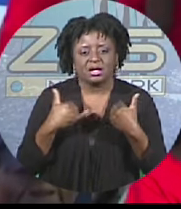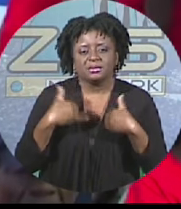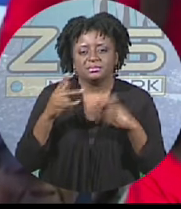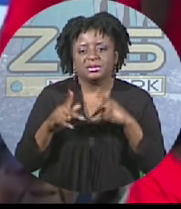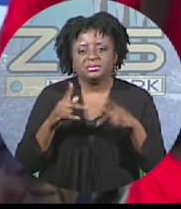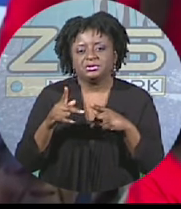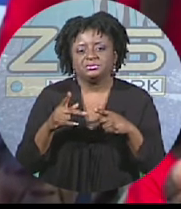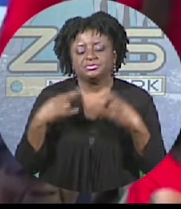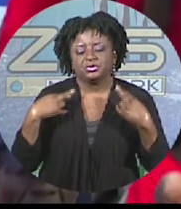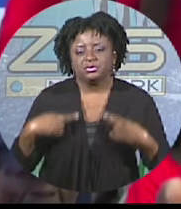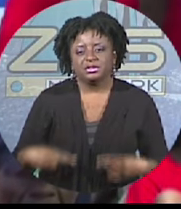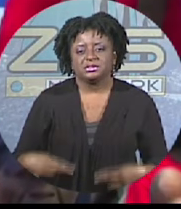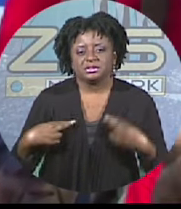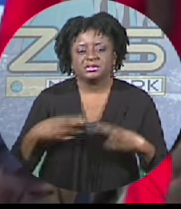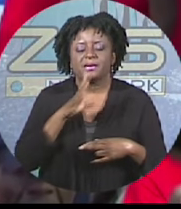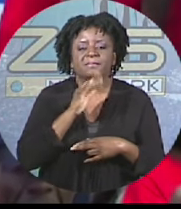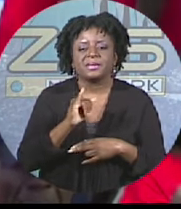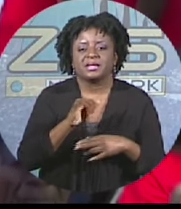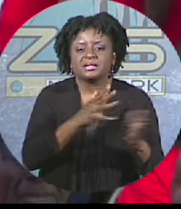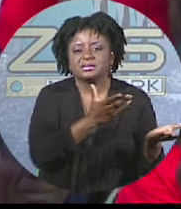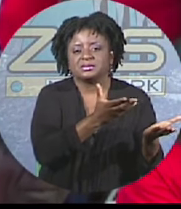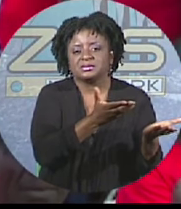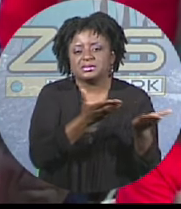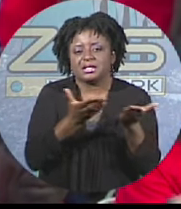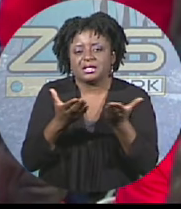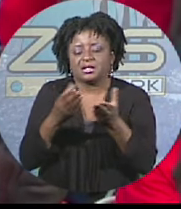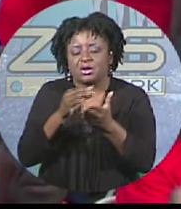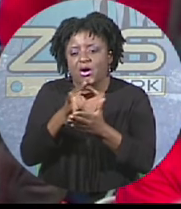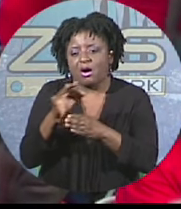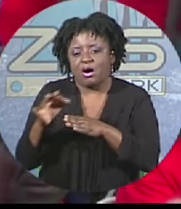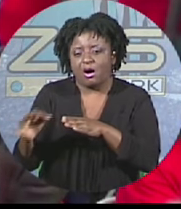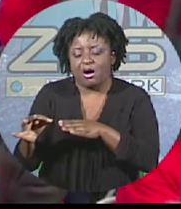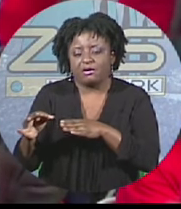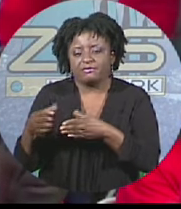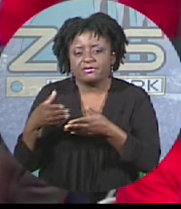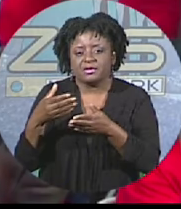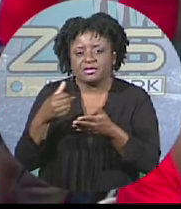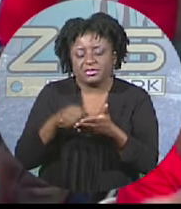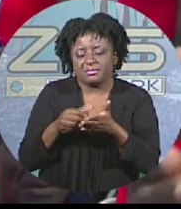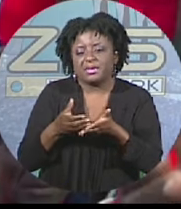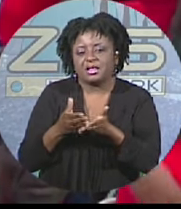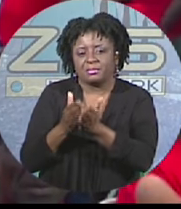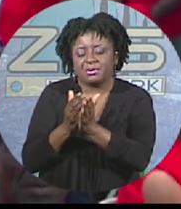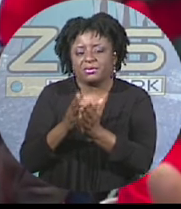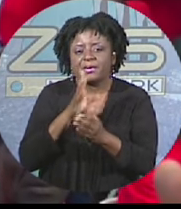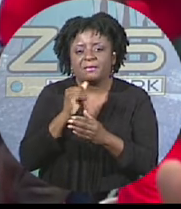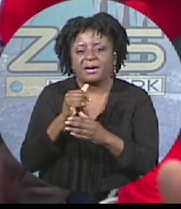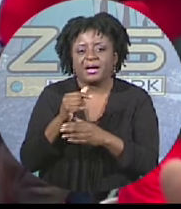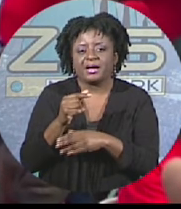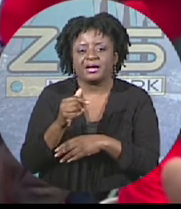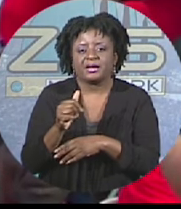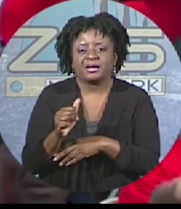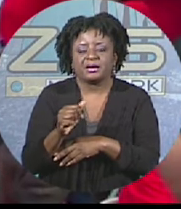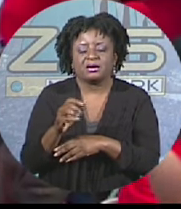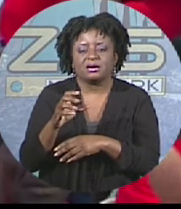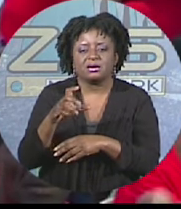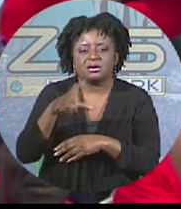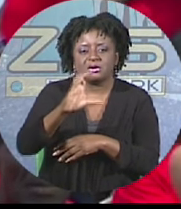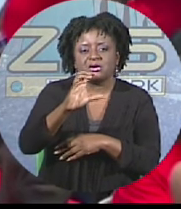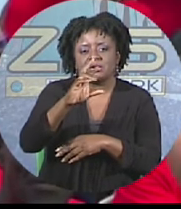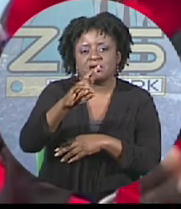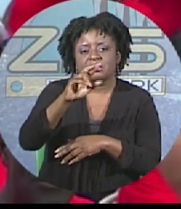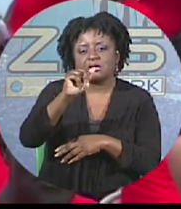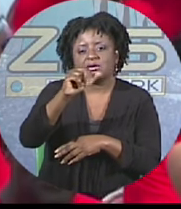residents, etc., being taken off the boat, the mail boat, by a crane? That's what